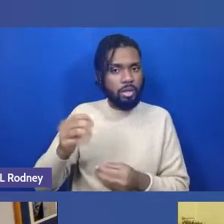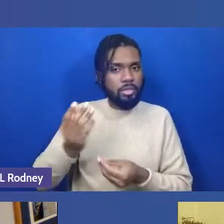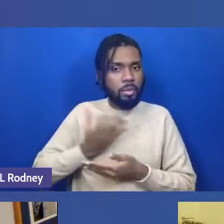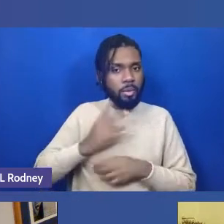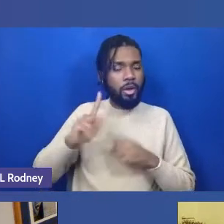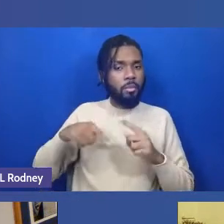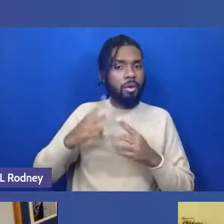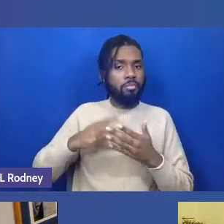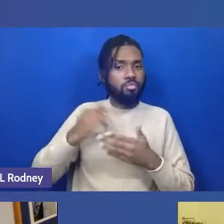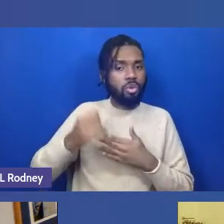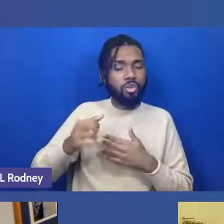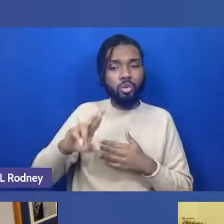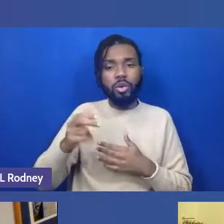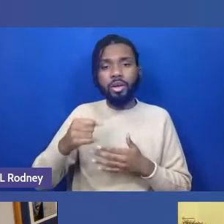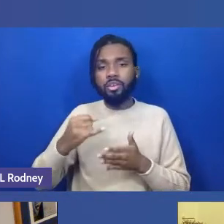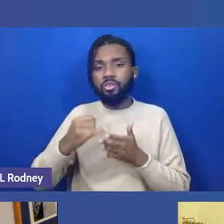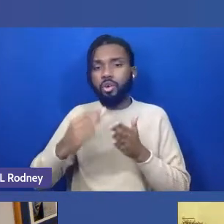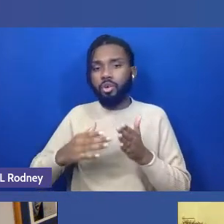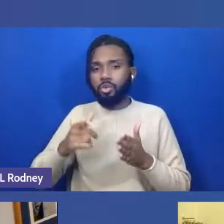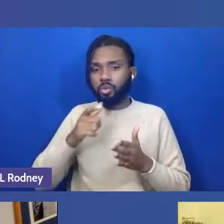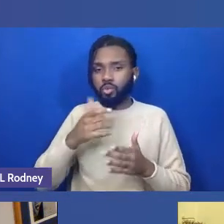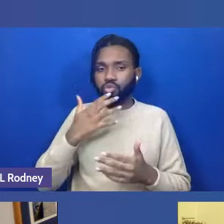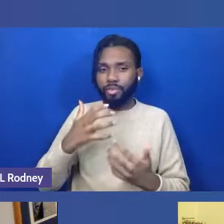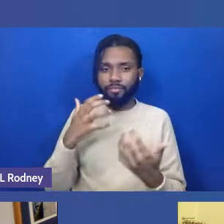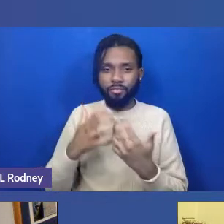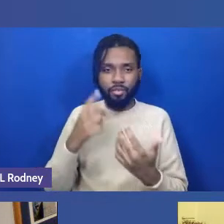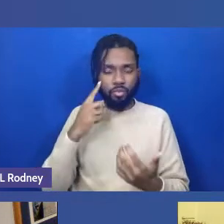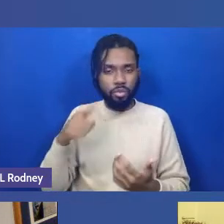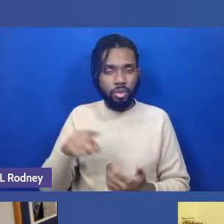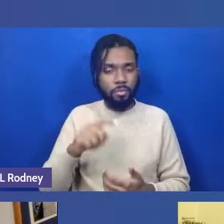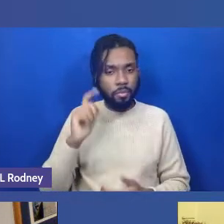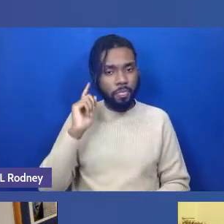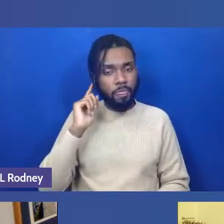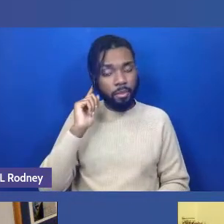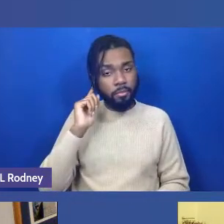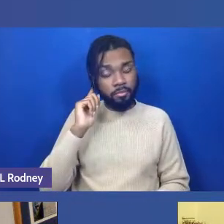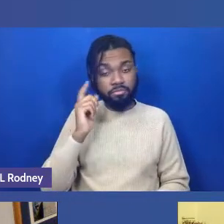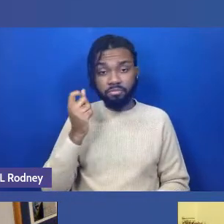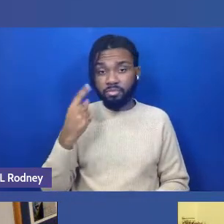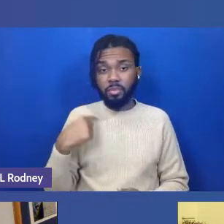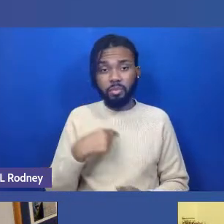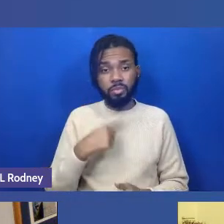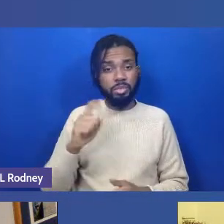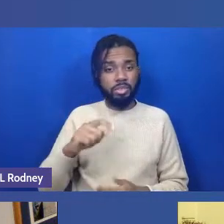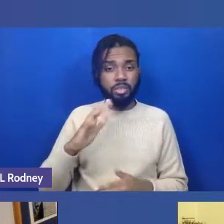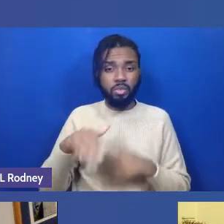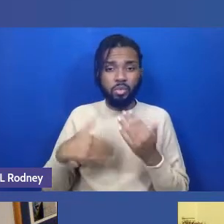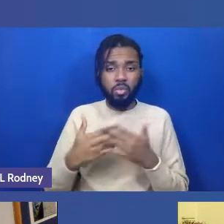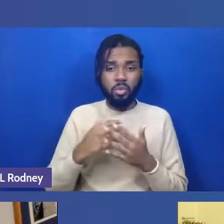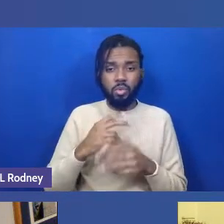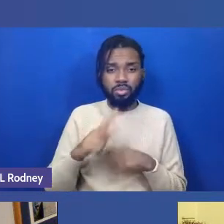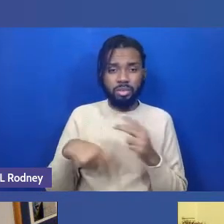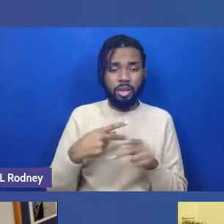that are a good fit for them. So we do need all versions of pitching.